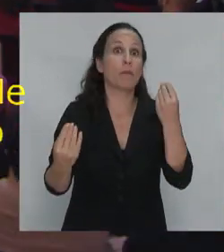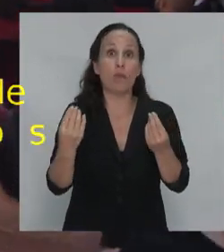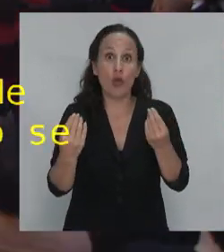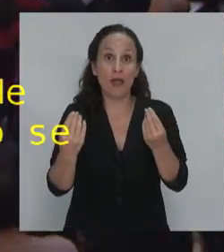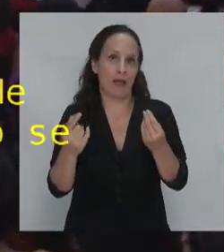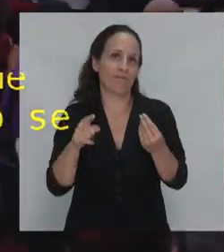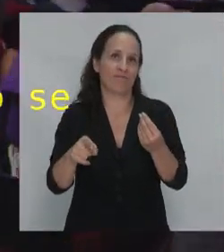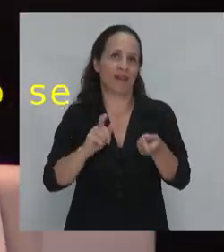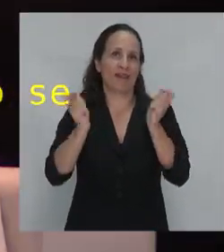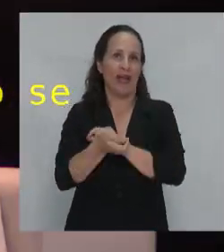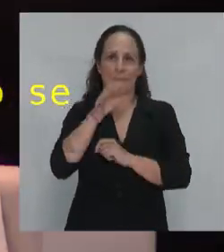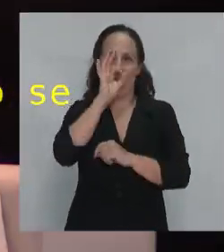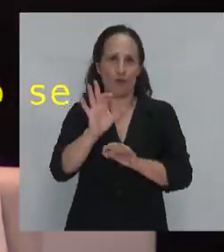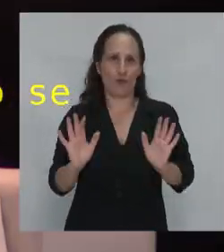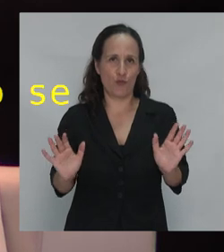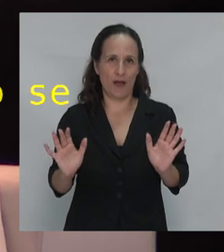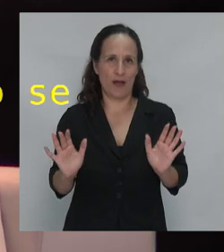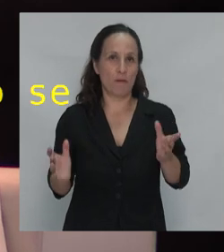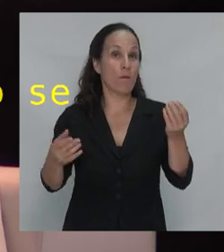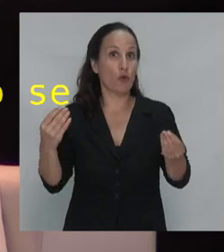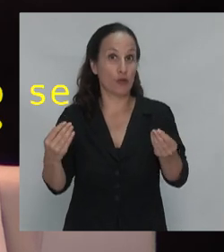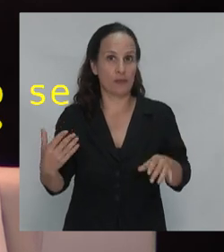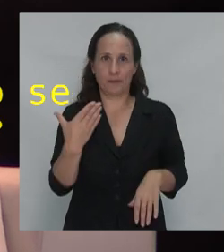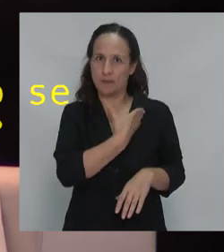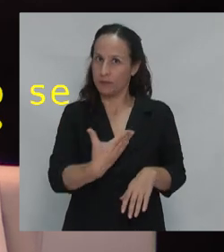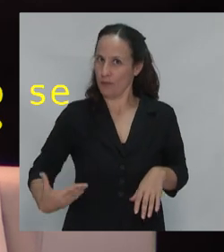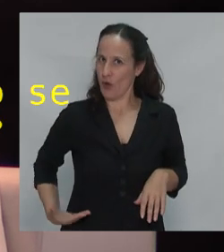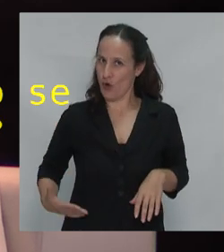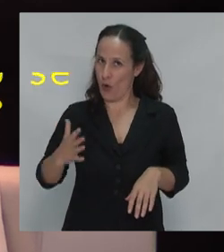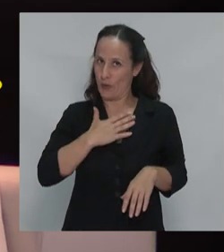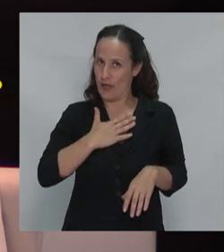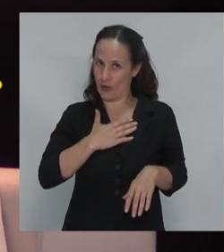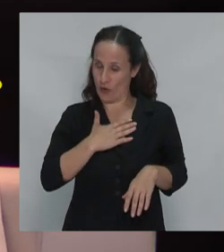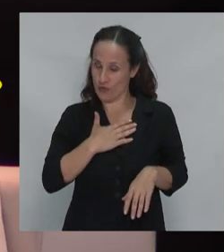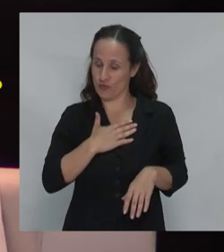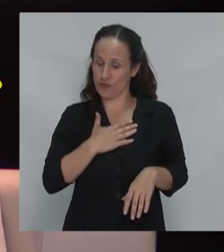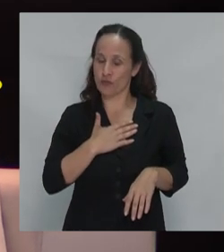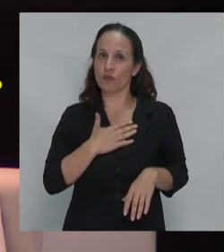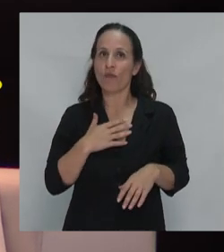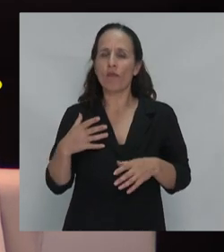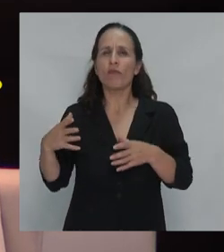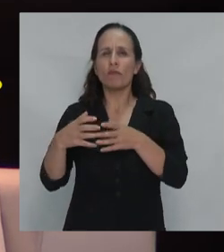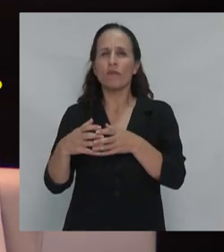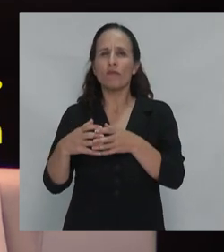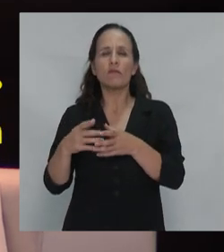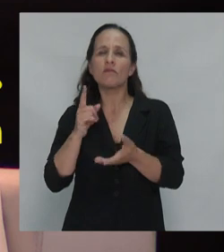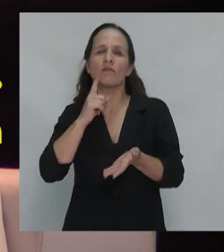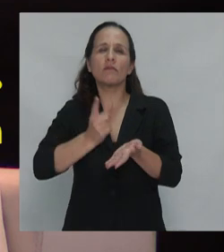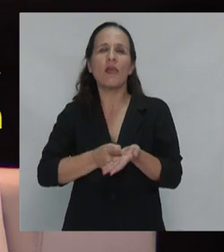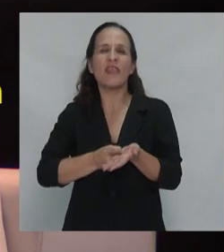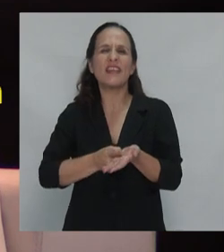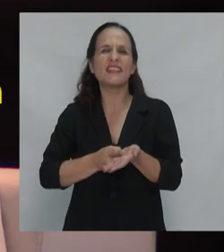have chosen to take a direction of maximizing